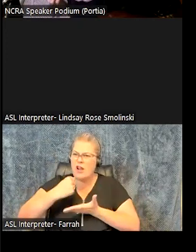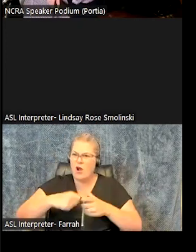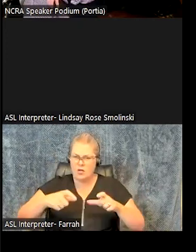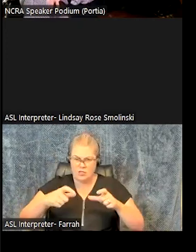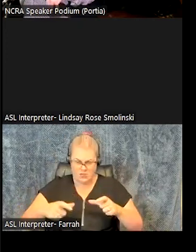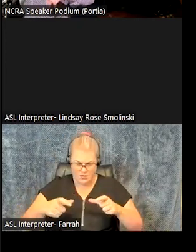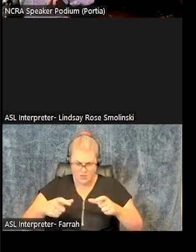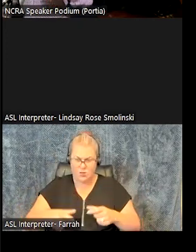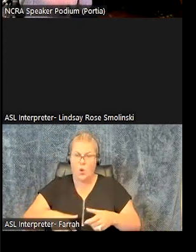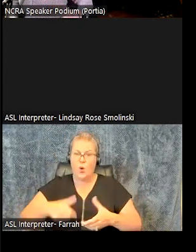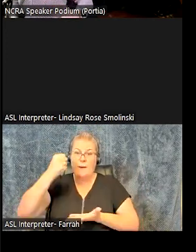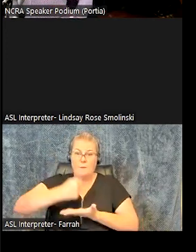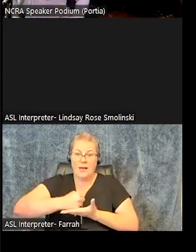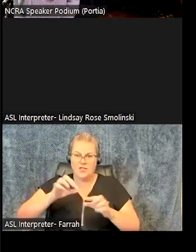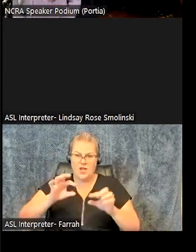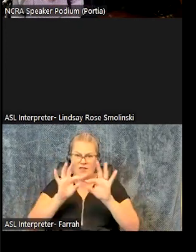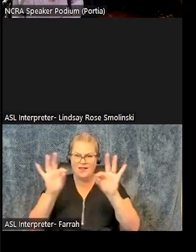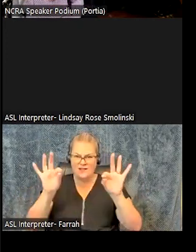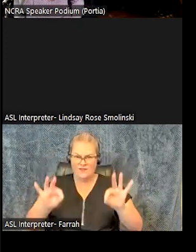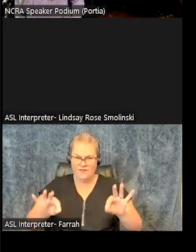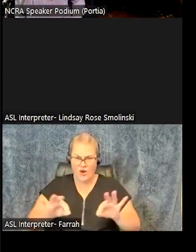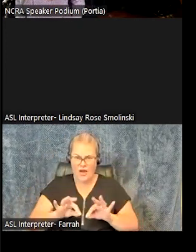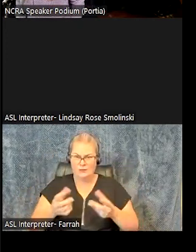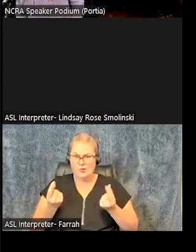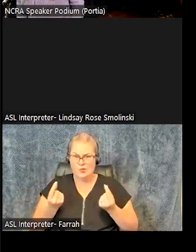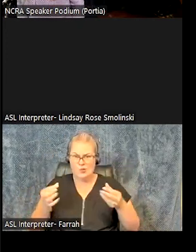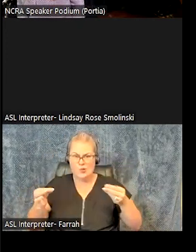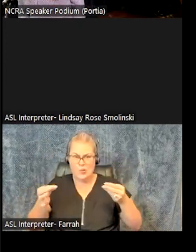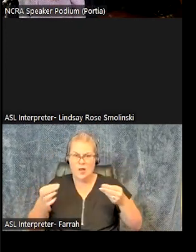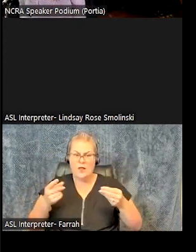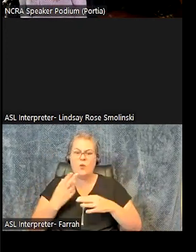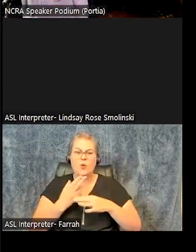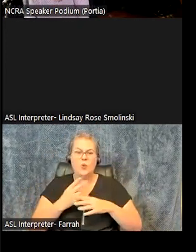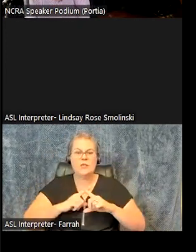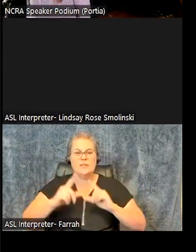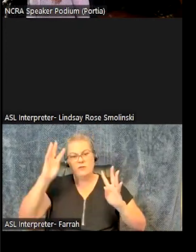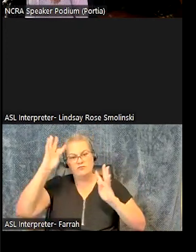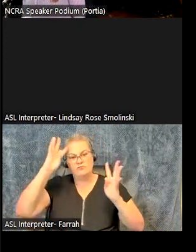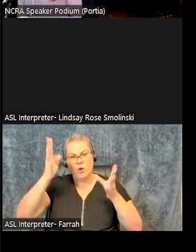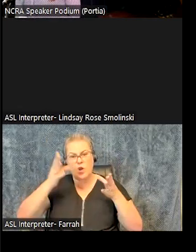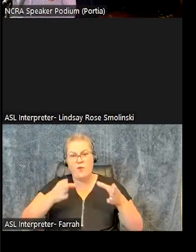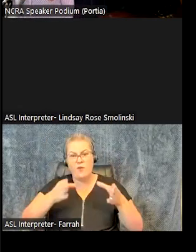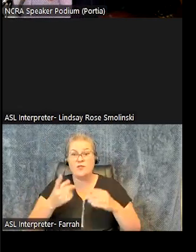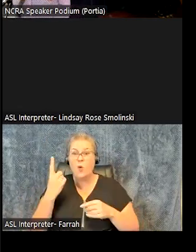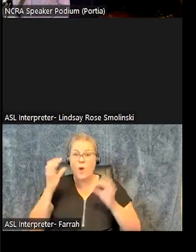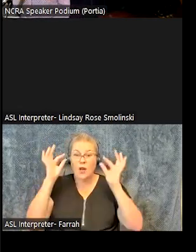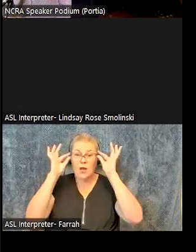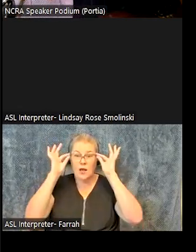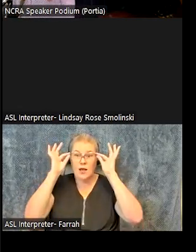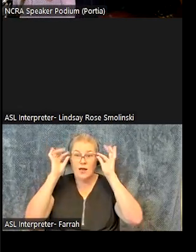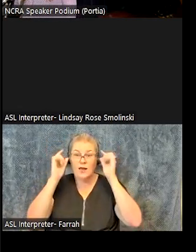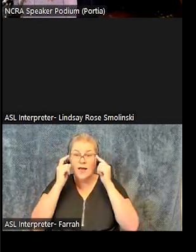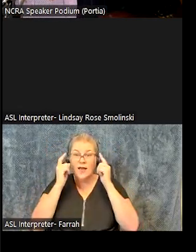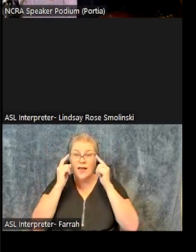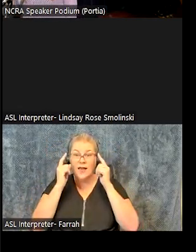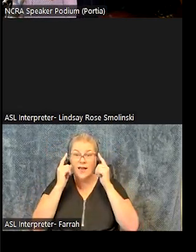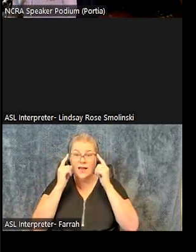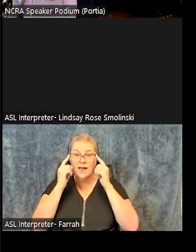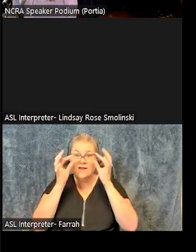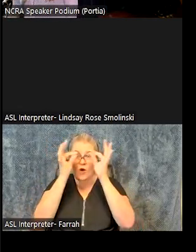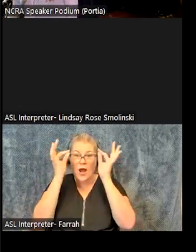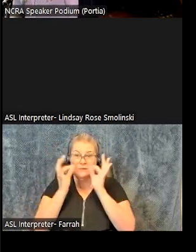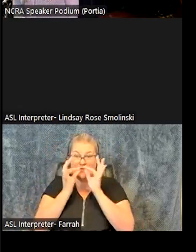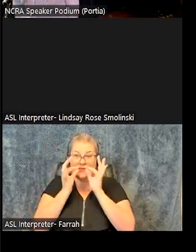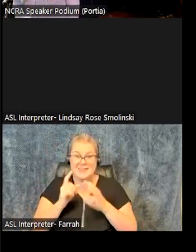and then you have these frames. So they were used in a couple of different creative ways. One to create eyeglass frames, and